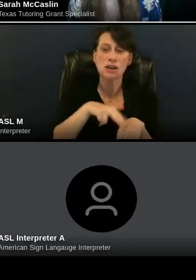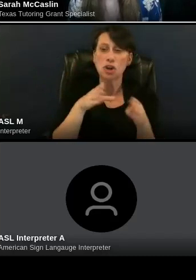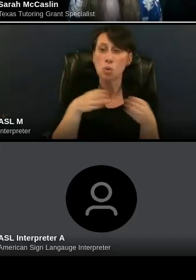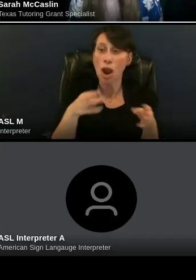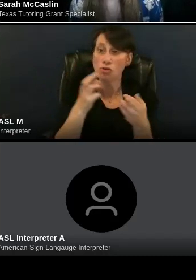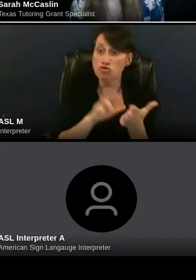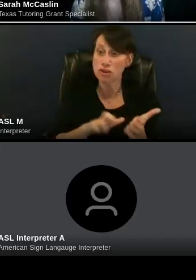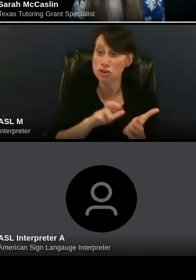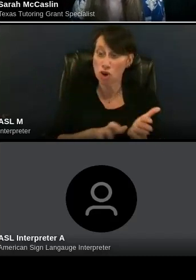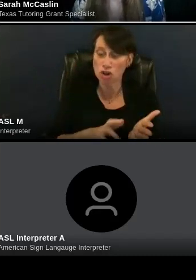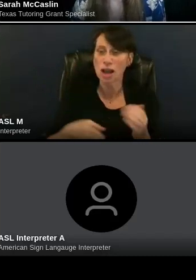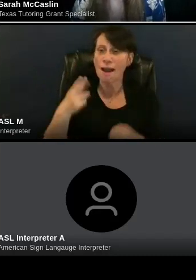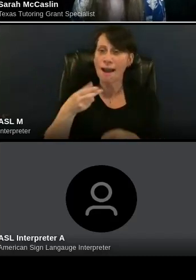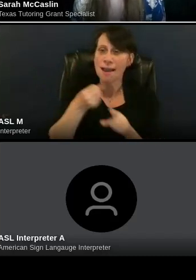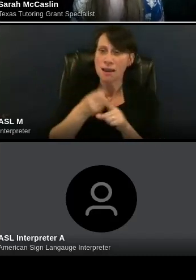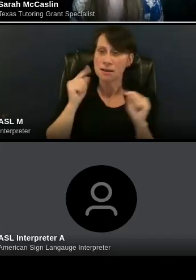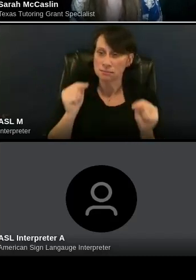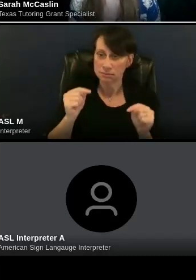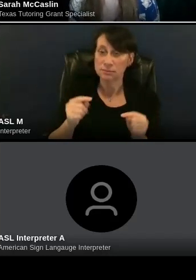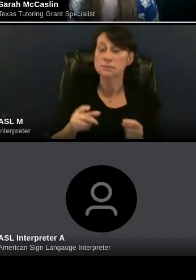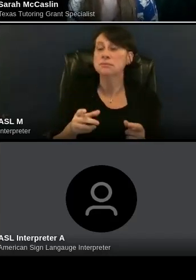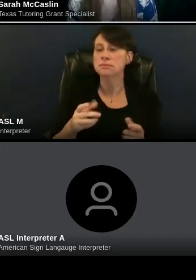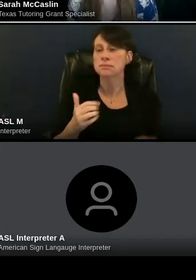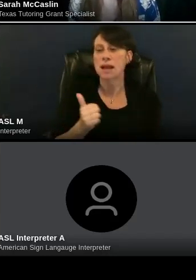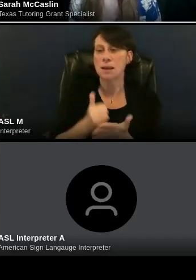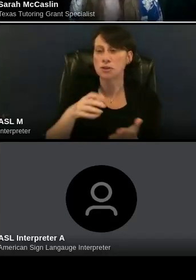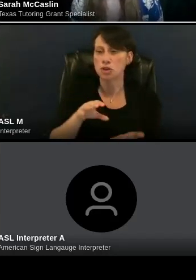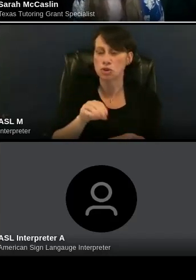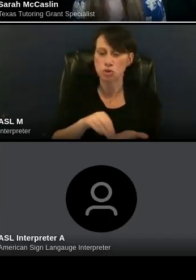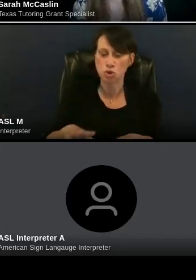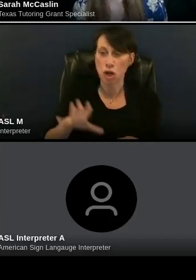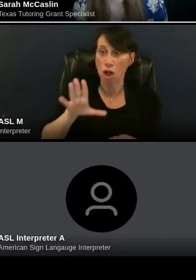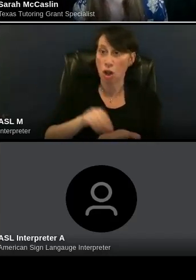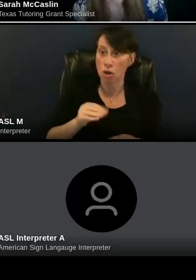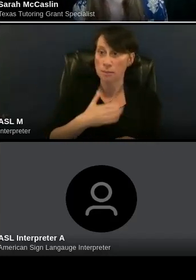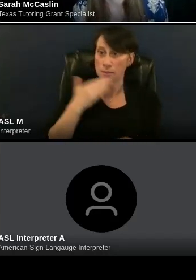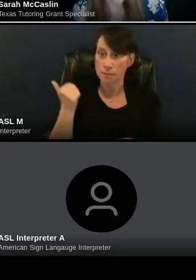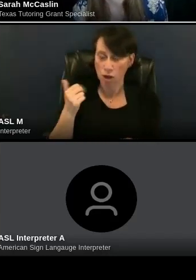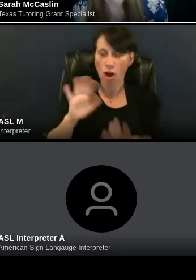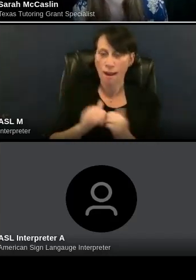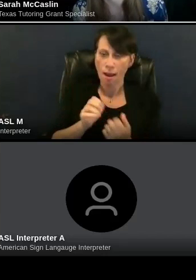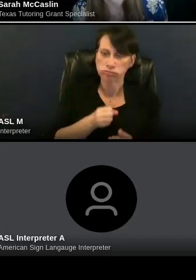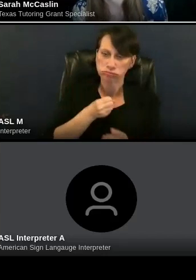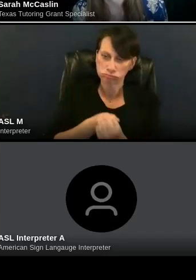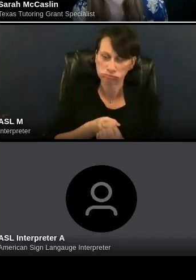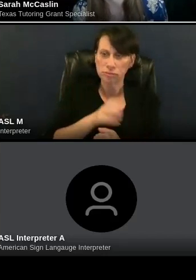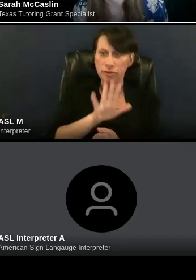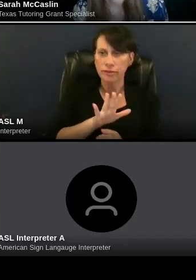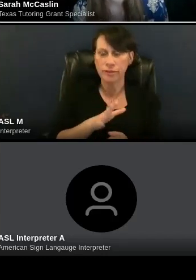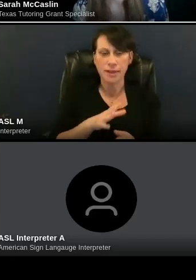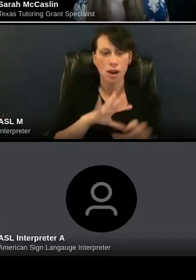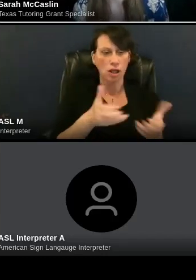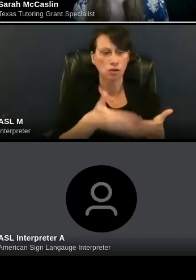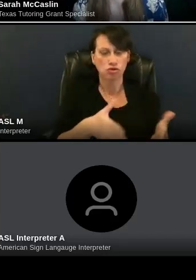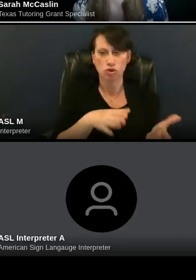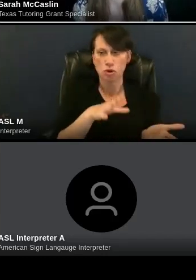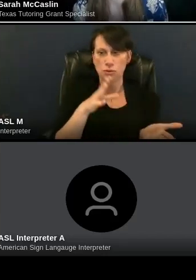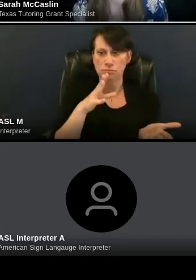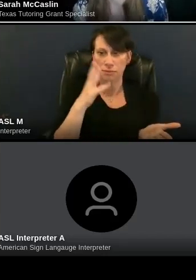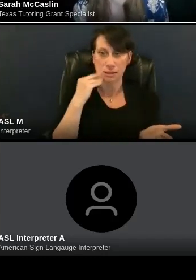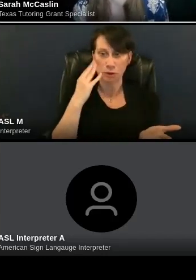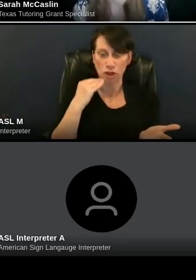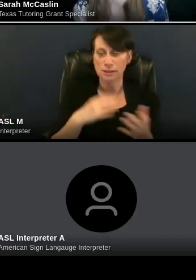that high impact tutoring leads to substantial learning gains for students by supplementing a student's traditional classroom experiences. And so